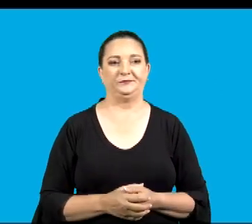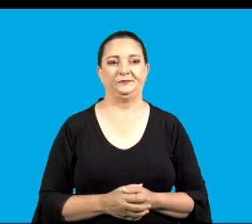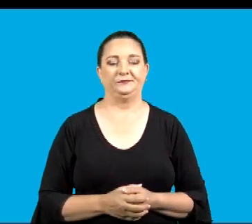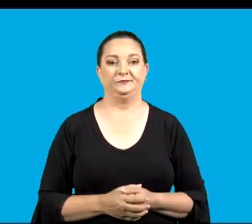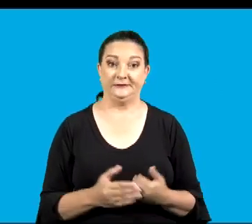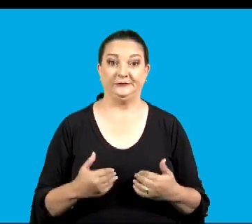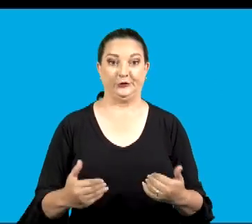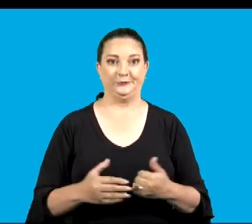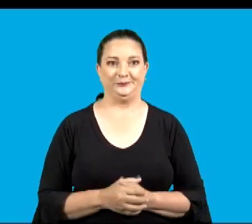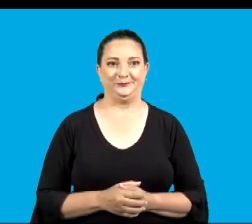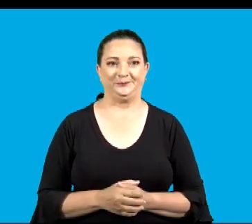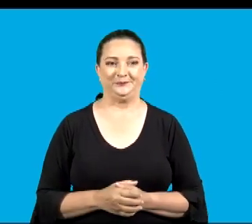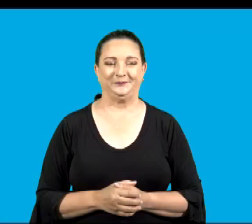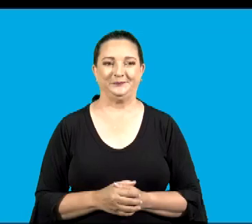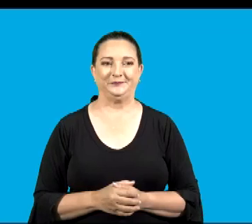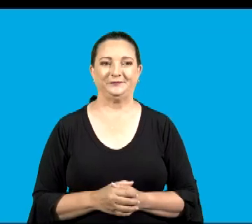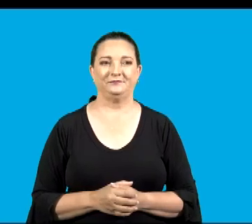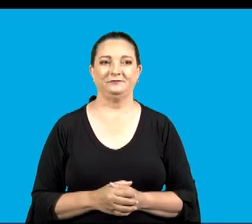so let us begin.